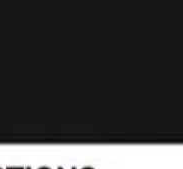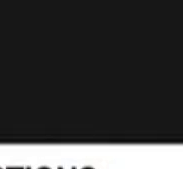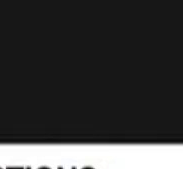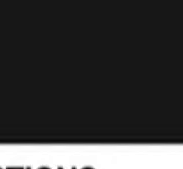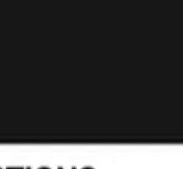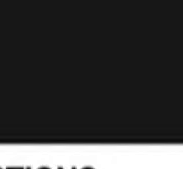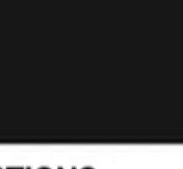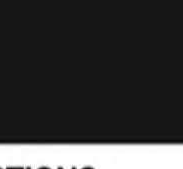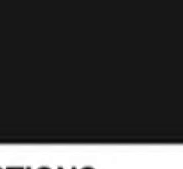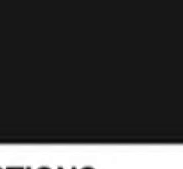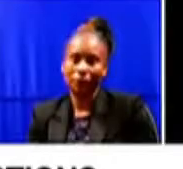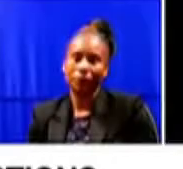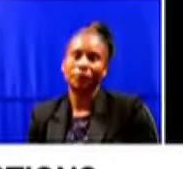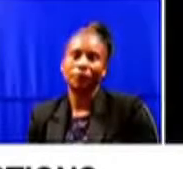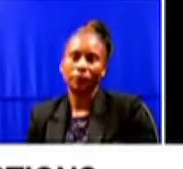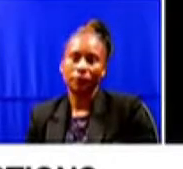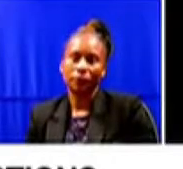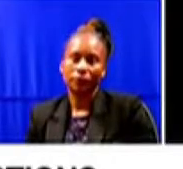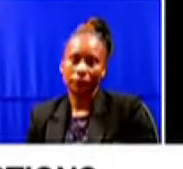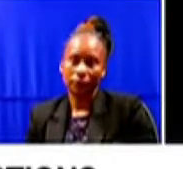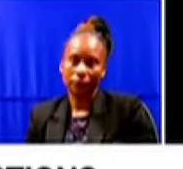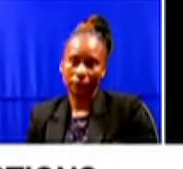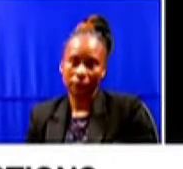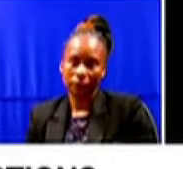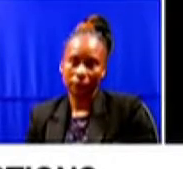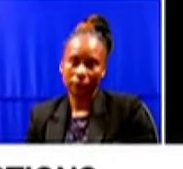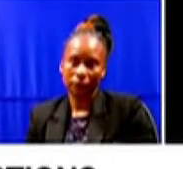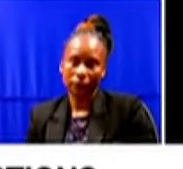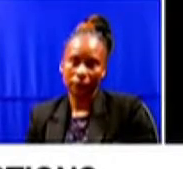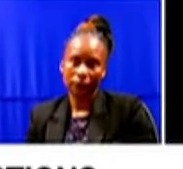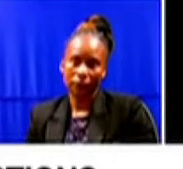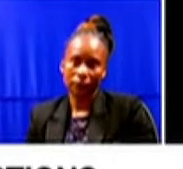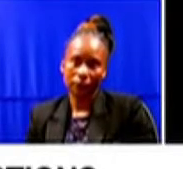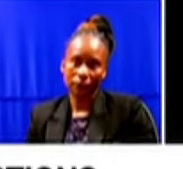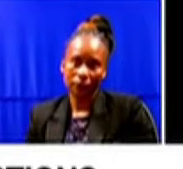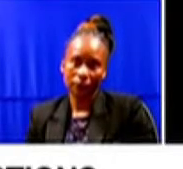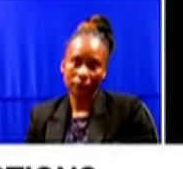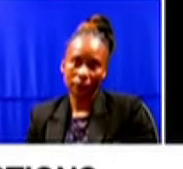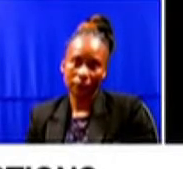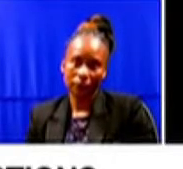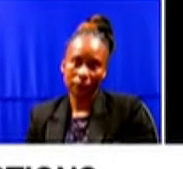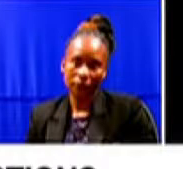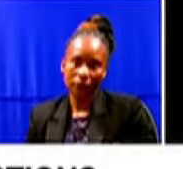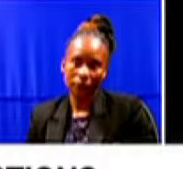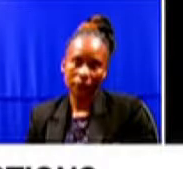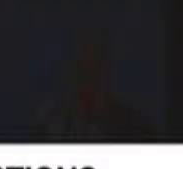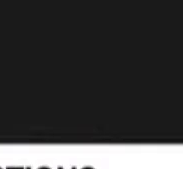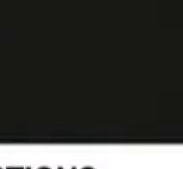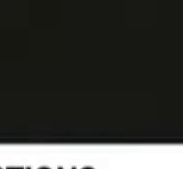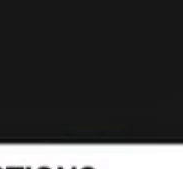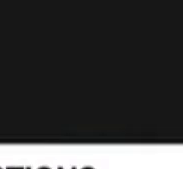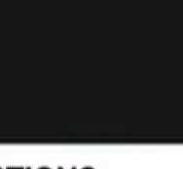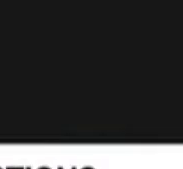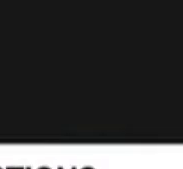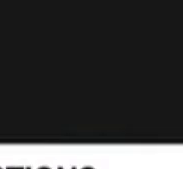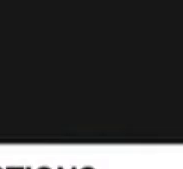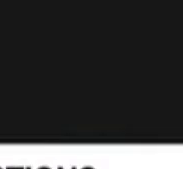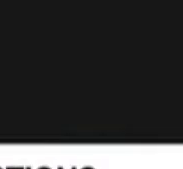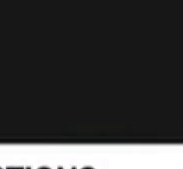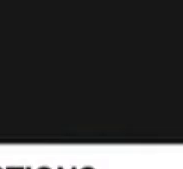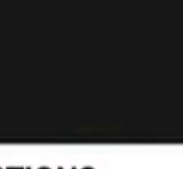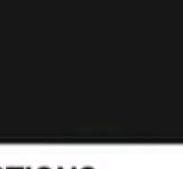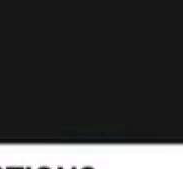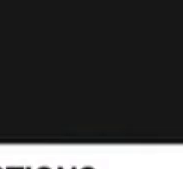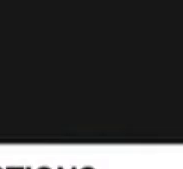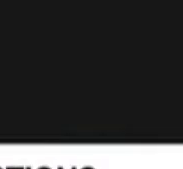umame. Honorable Hope. Point of order. Based on the hybrid rules, members he